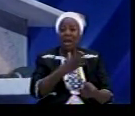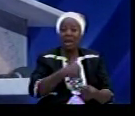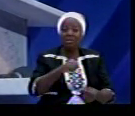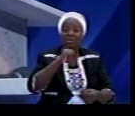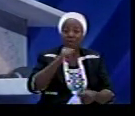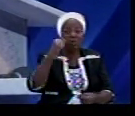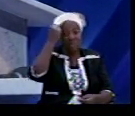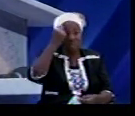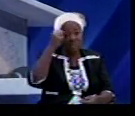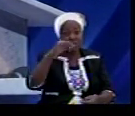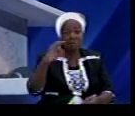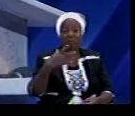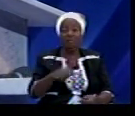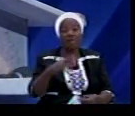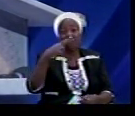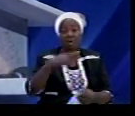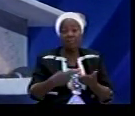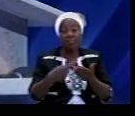the consequence,